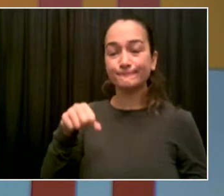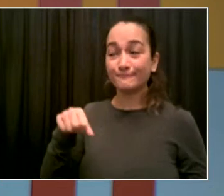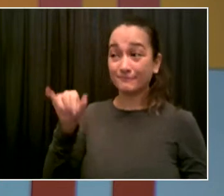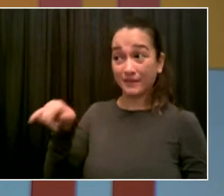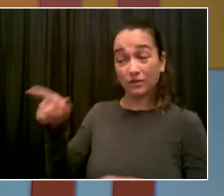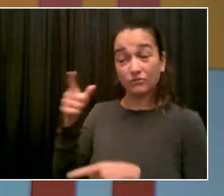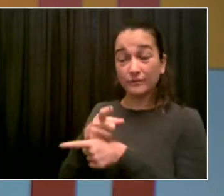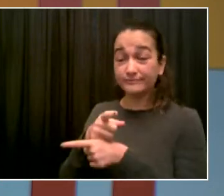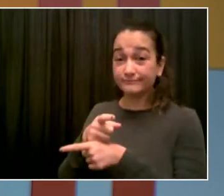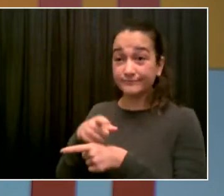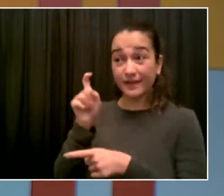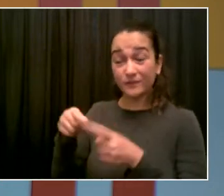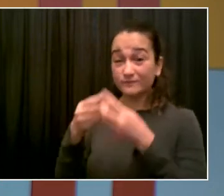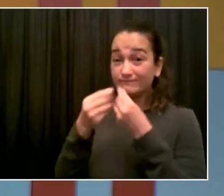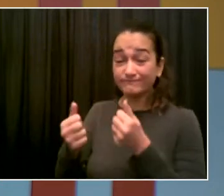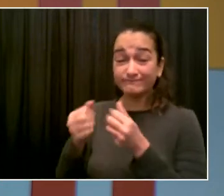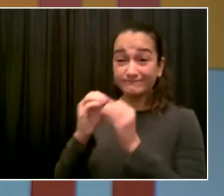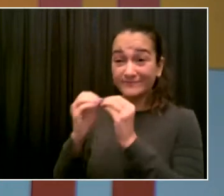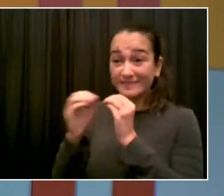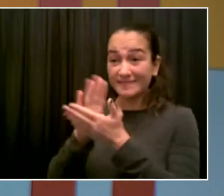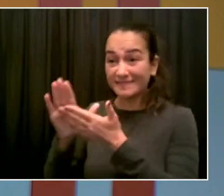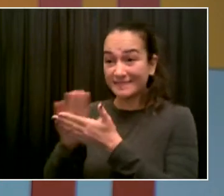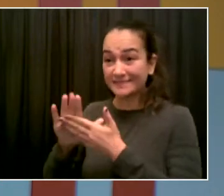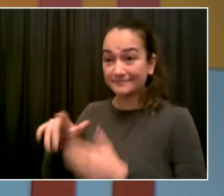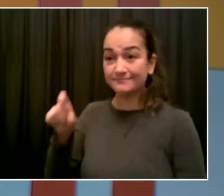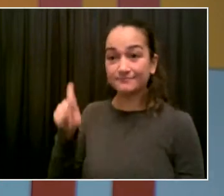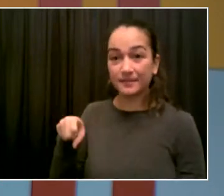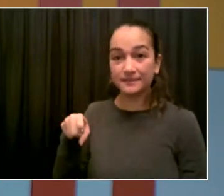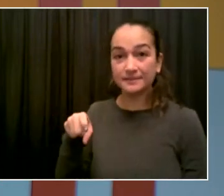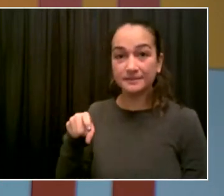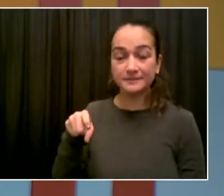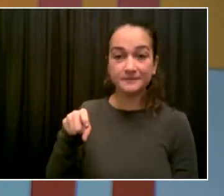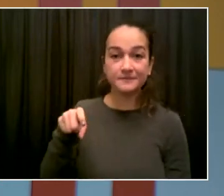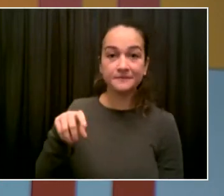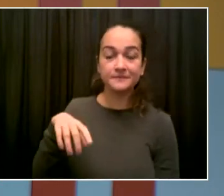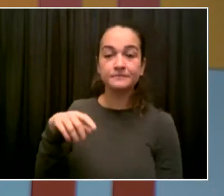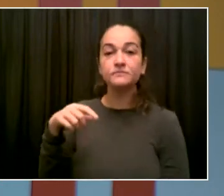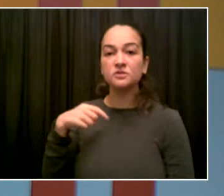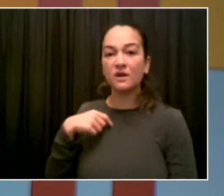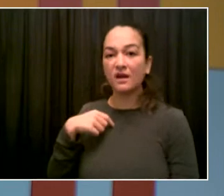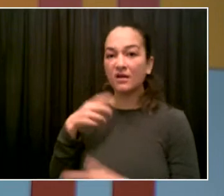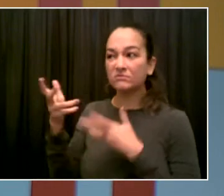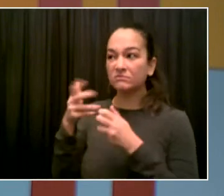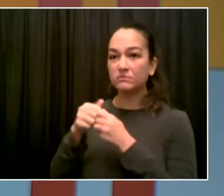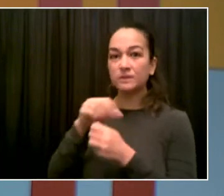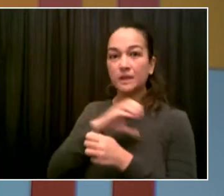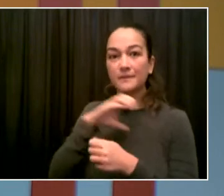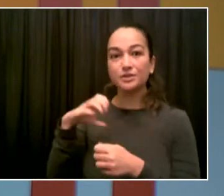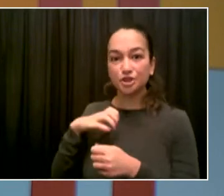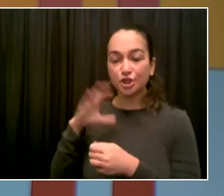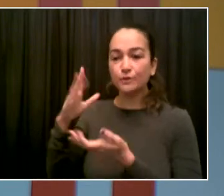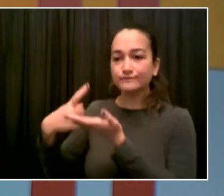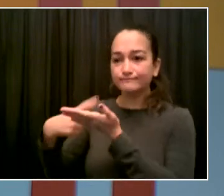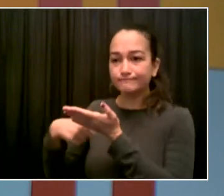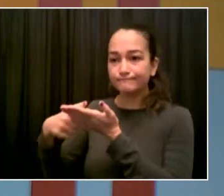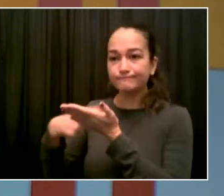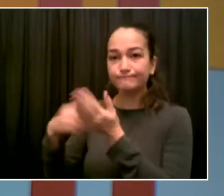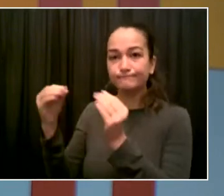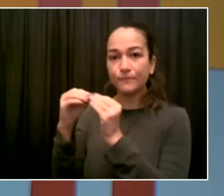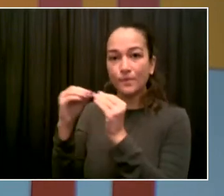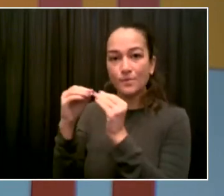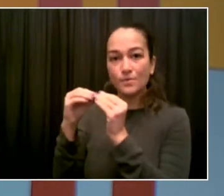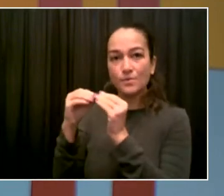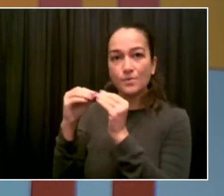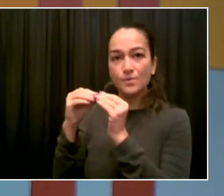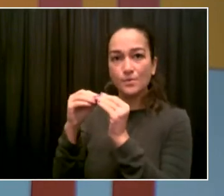What happened with Ida was absolutely terrifying in terms of the amount of water that fell in a short period of time, far beyond anything either projected or